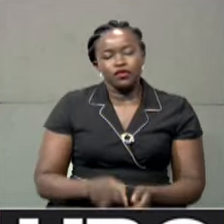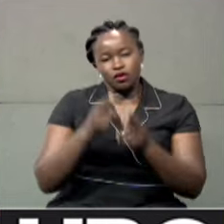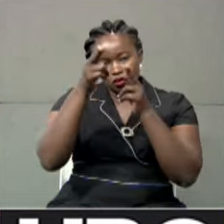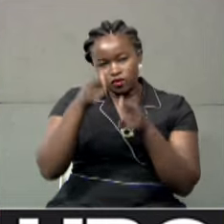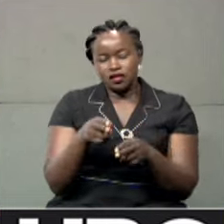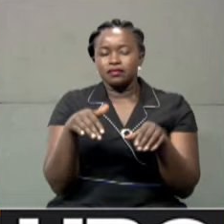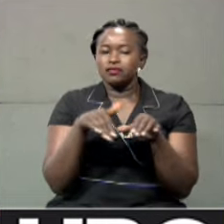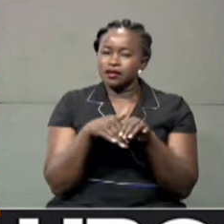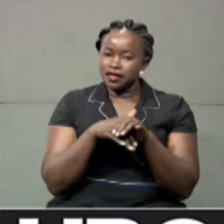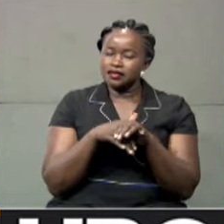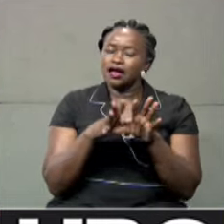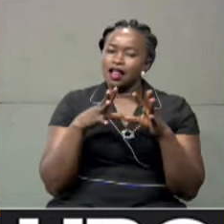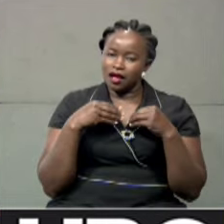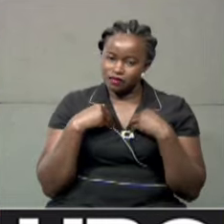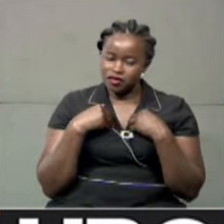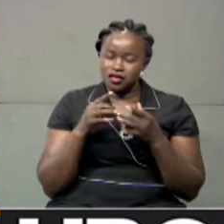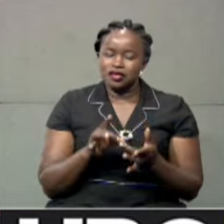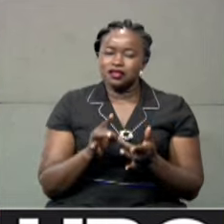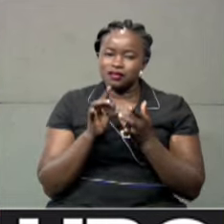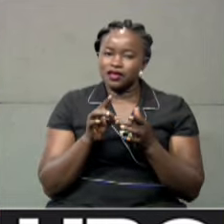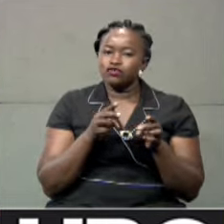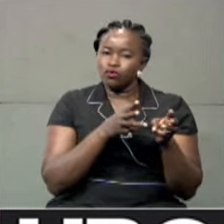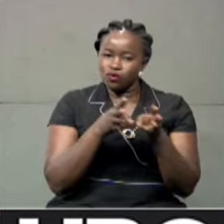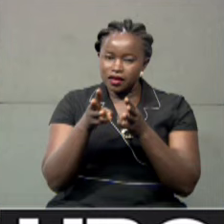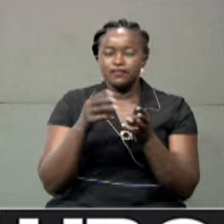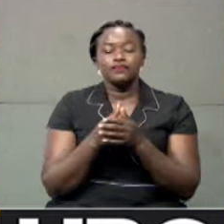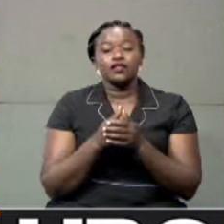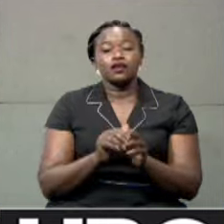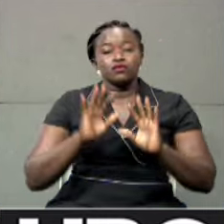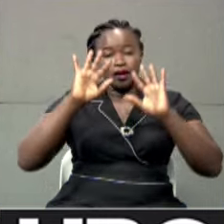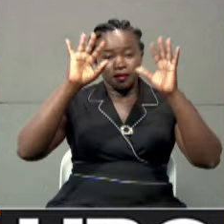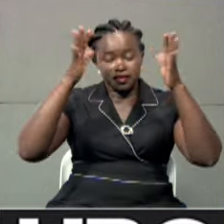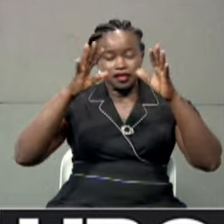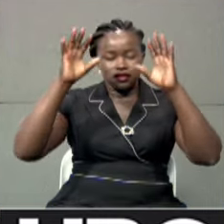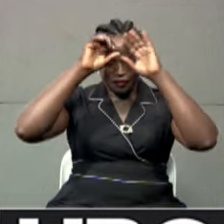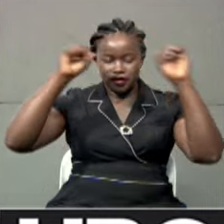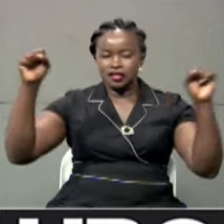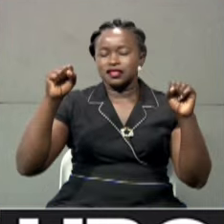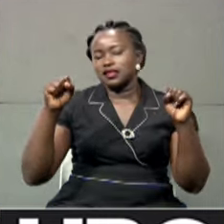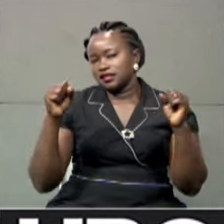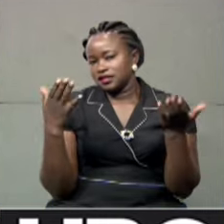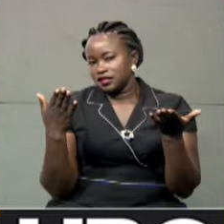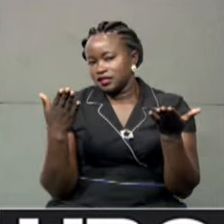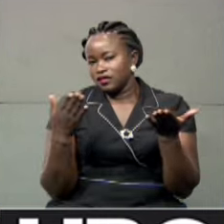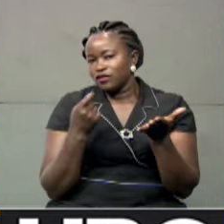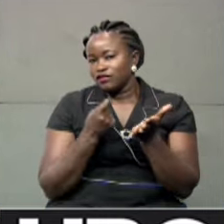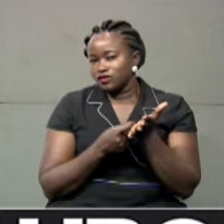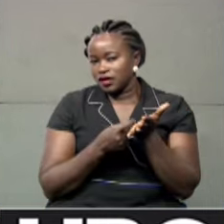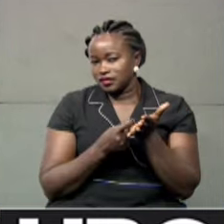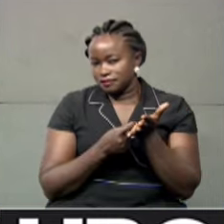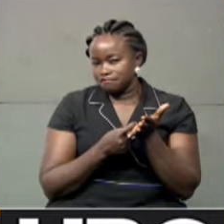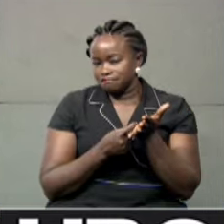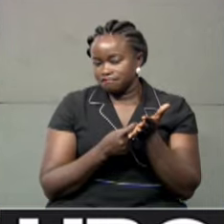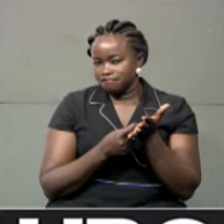members, allow me in a special way to appreciate His Excellency, the President of the Republic of